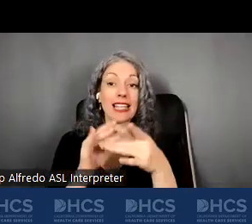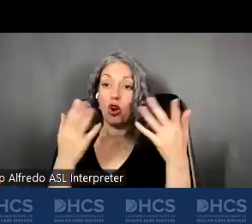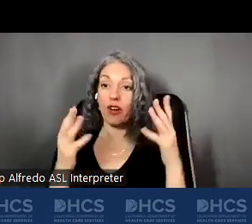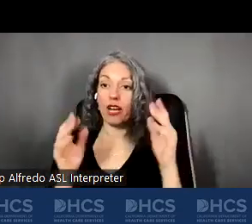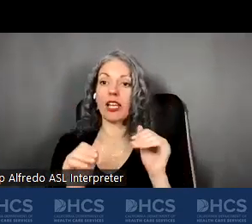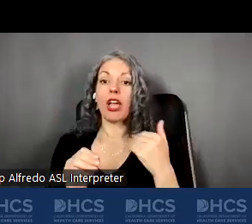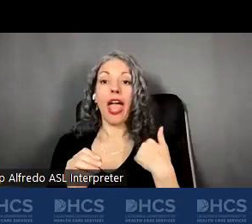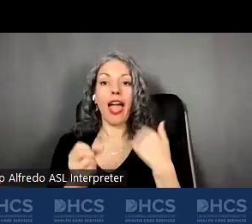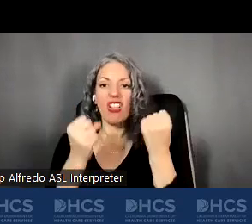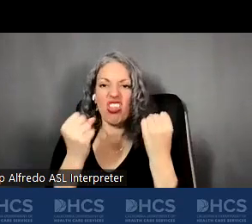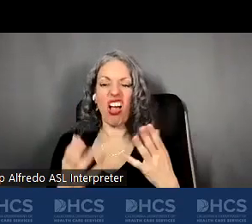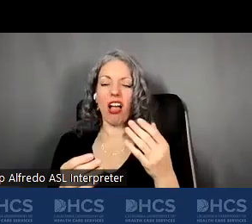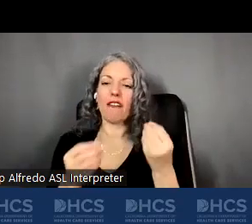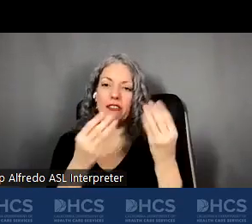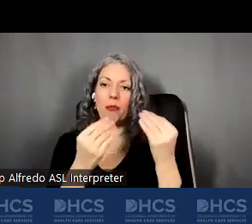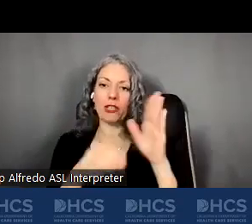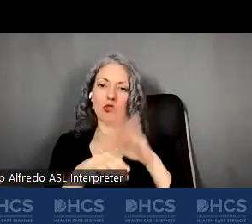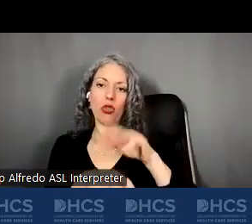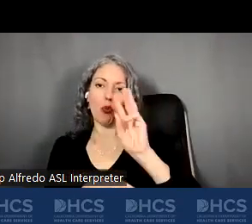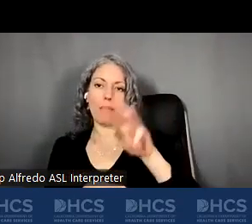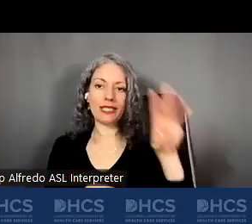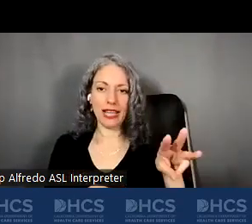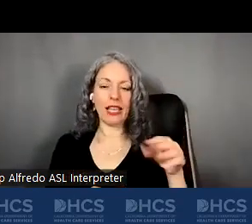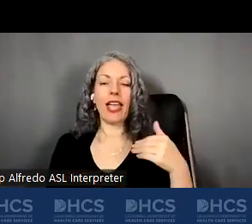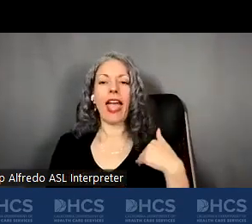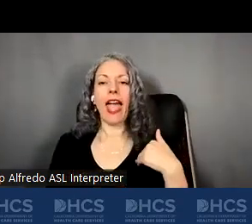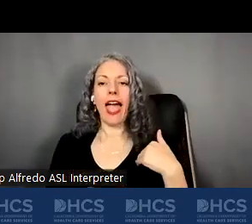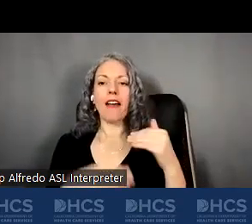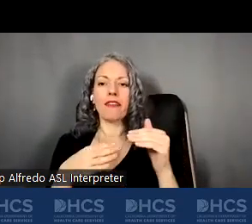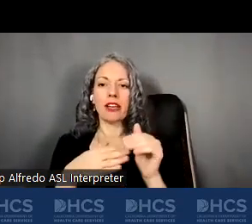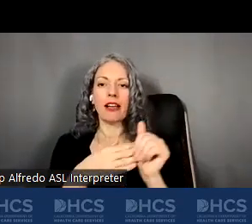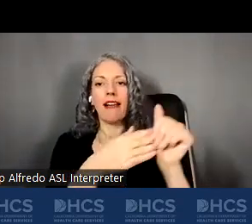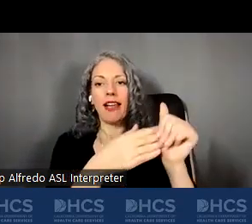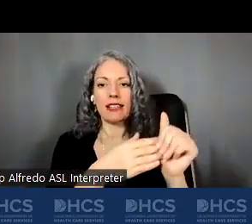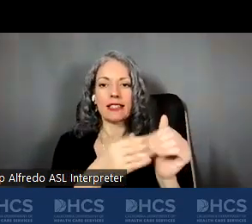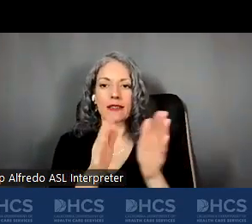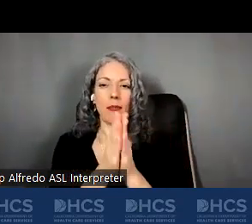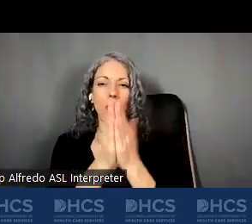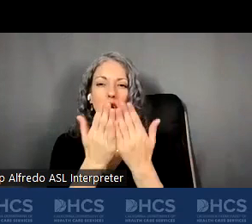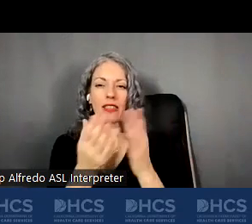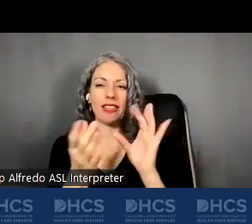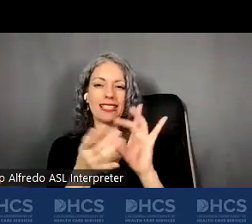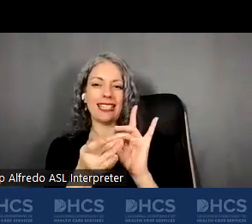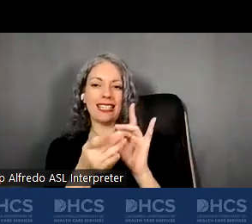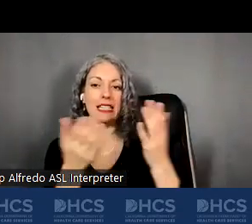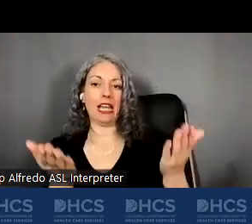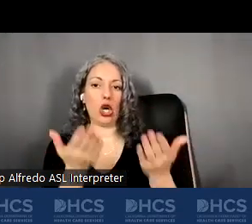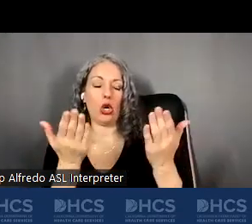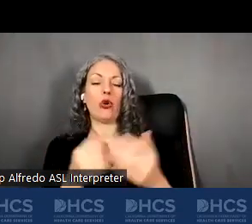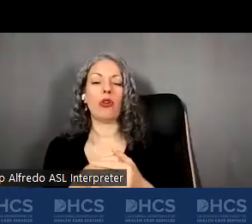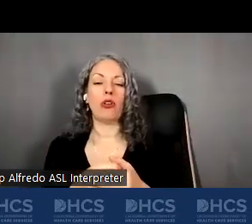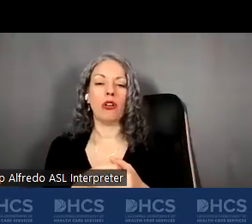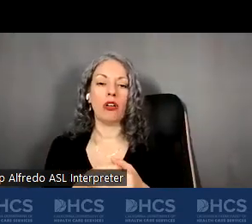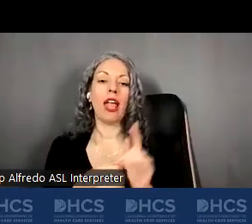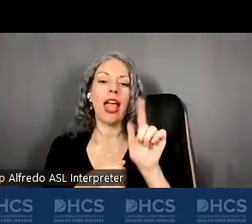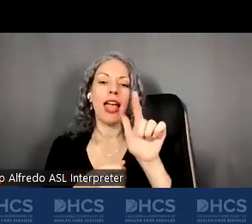information on our website. We do have a cited guidance document that's linked here. And later on in